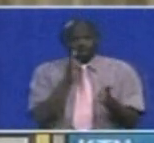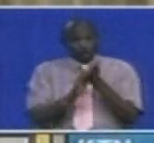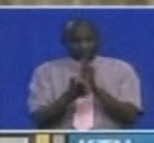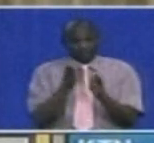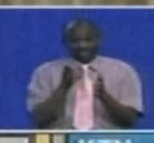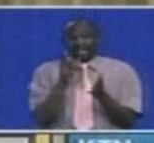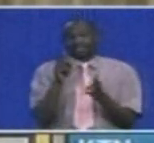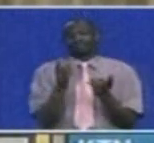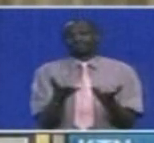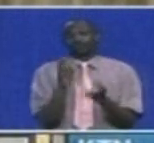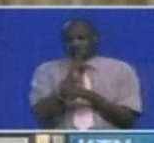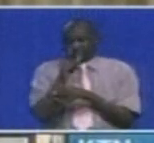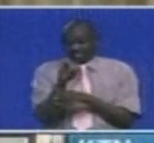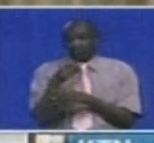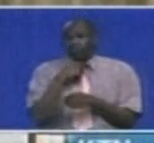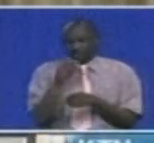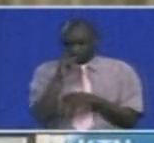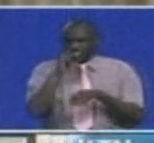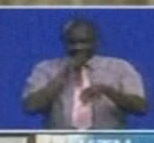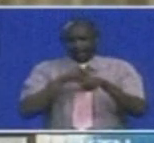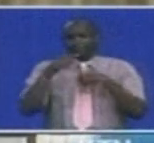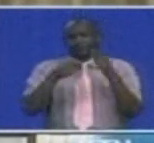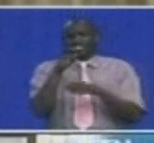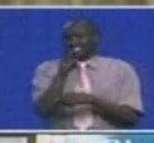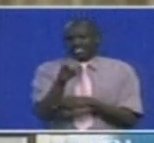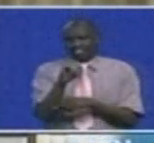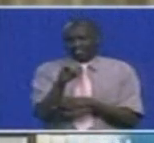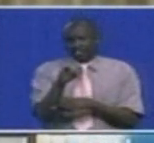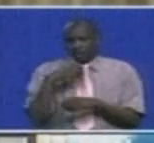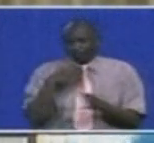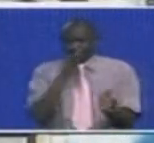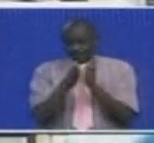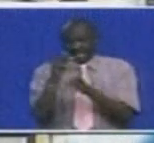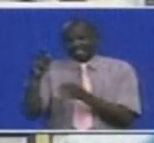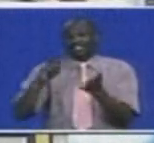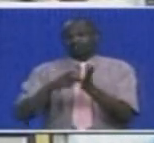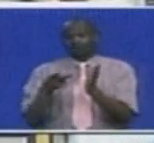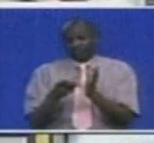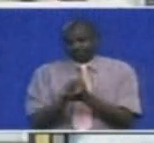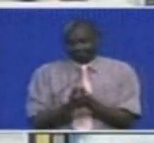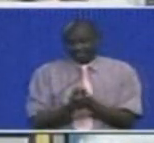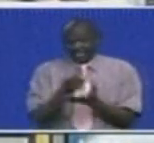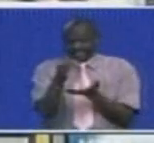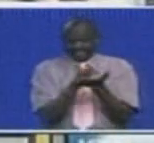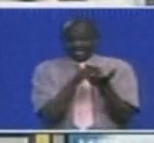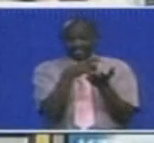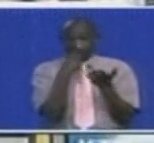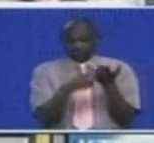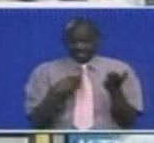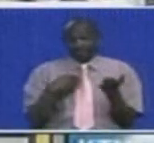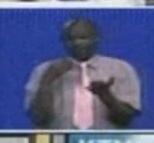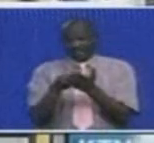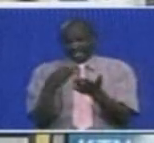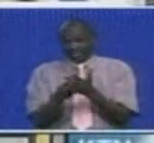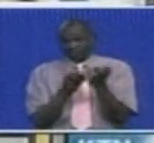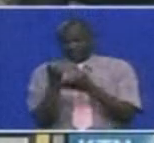them. And we would want to use them during this process of preparing these projects. Treasury is initially targeting financial service providers to